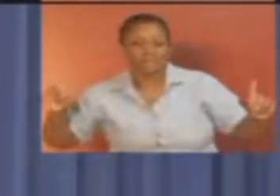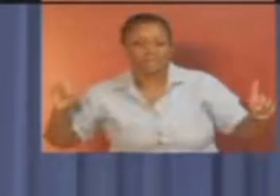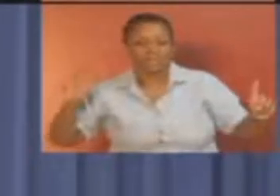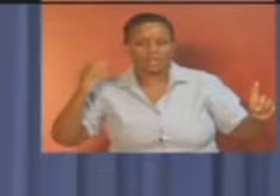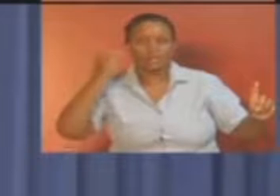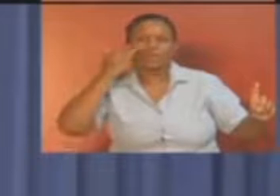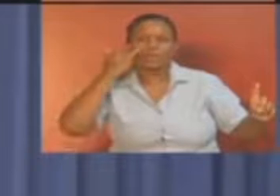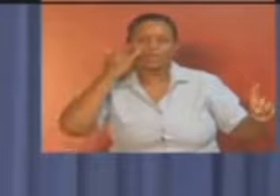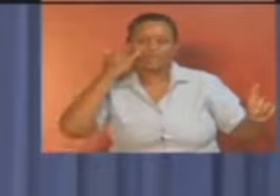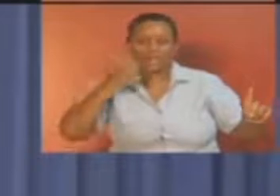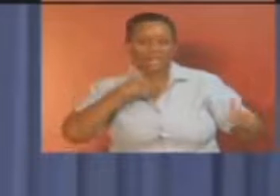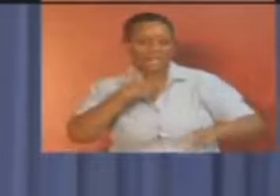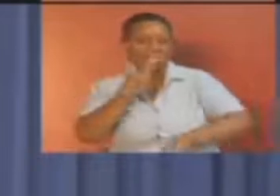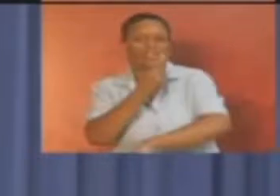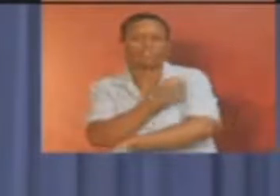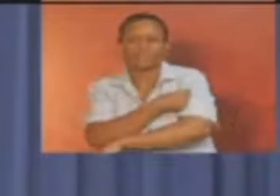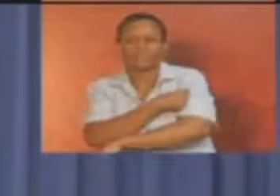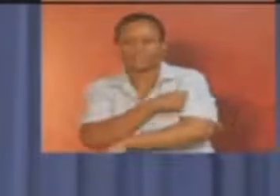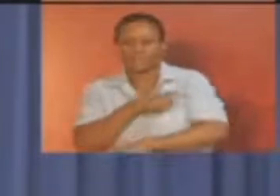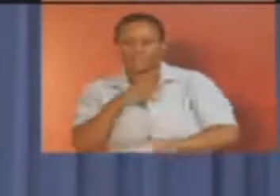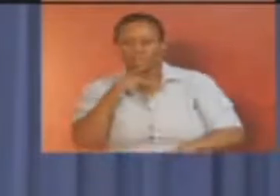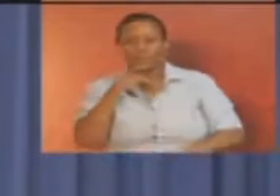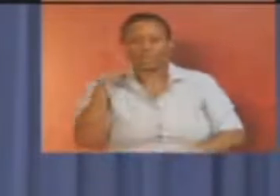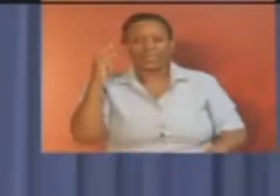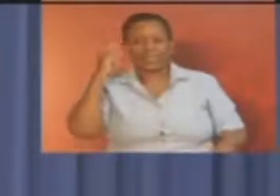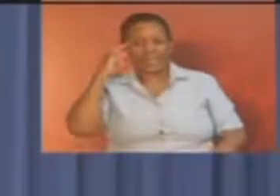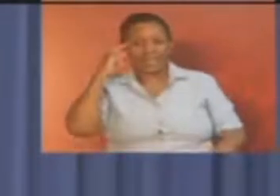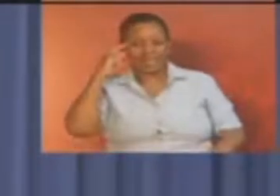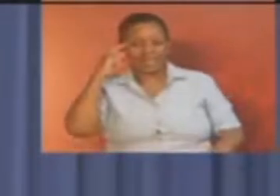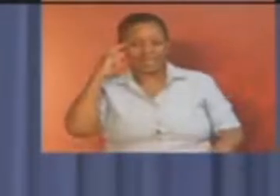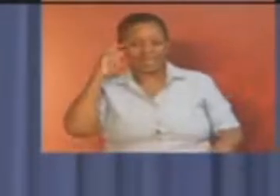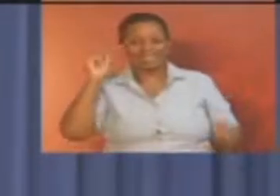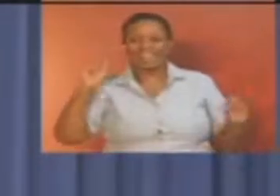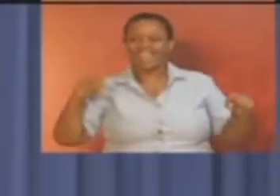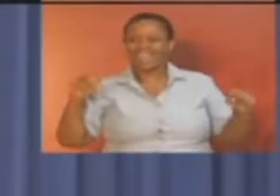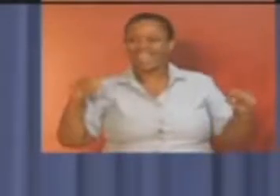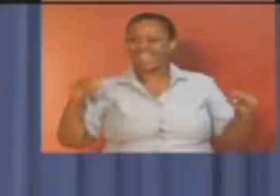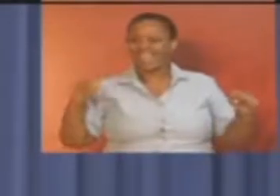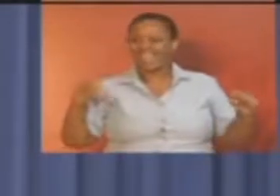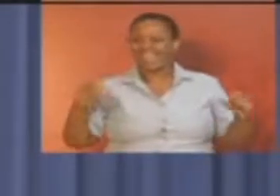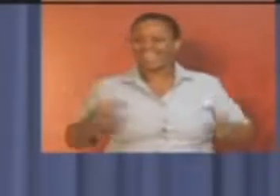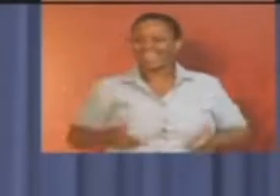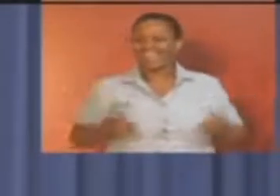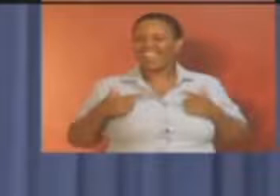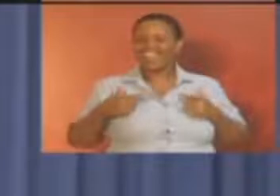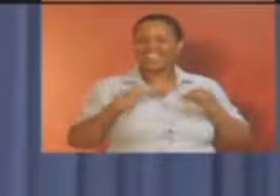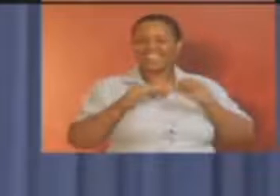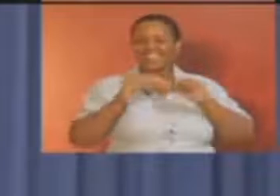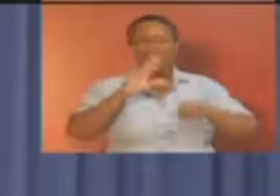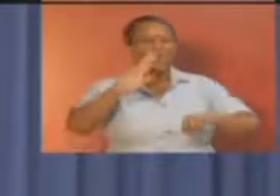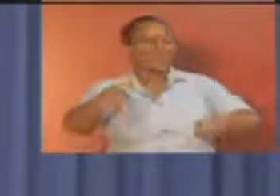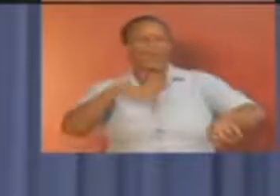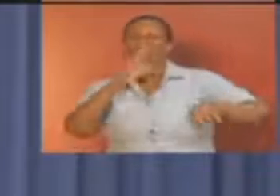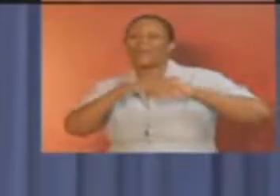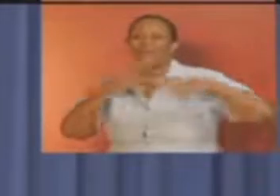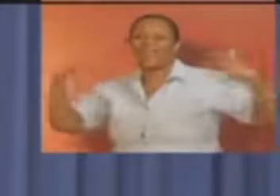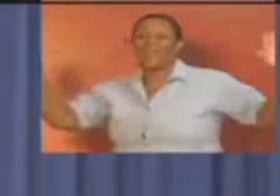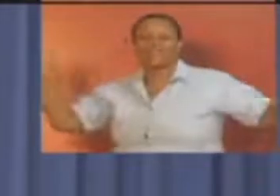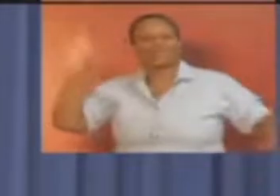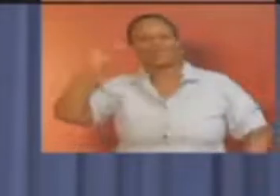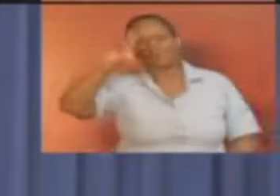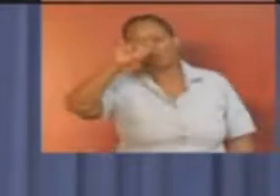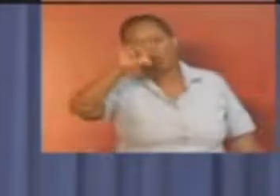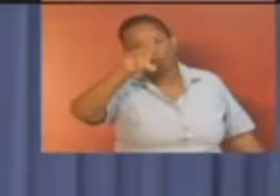exemption. I am convinced that the laxness that descended upon this country in the